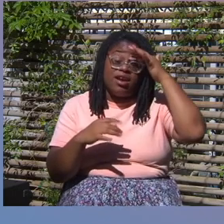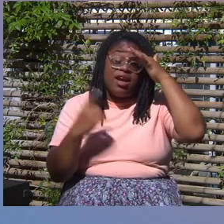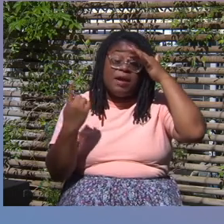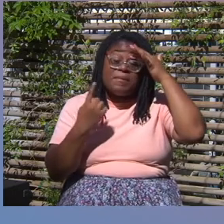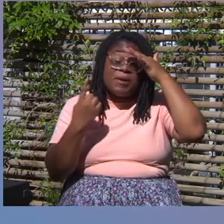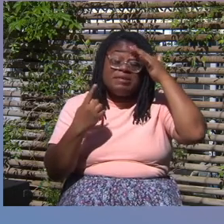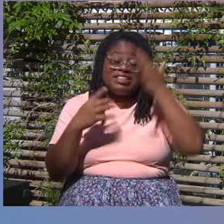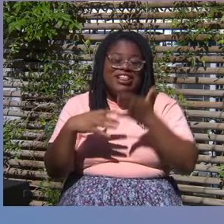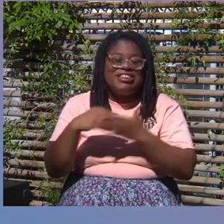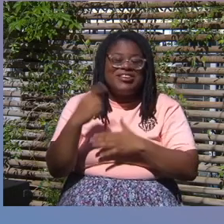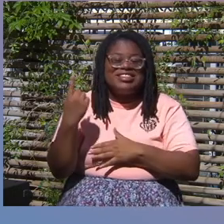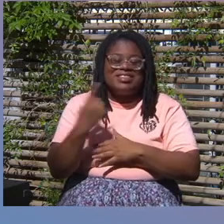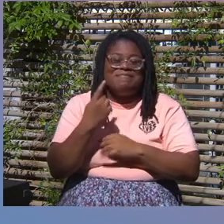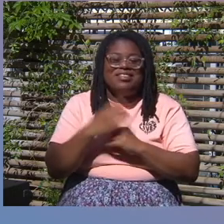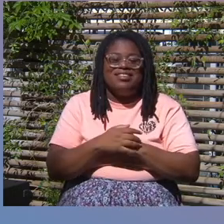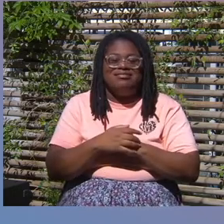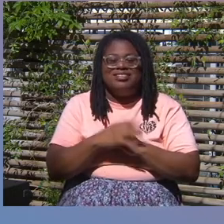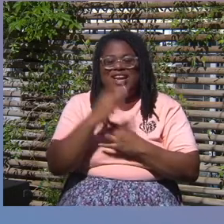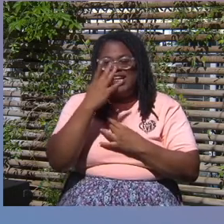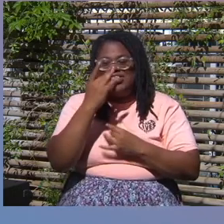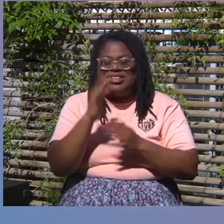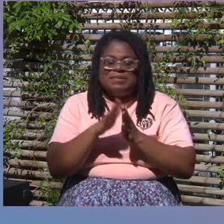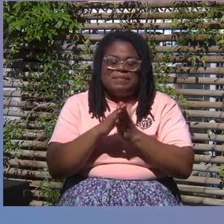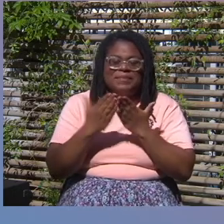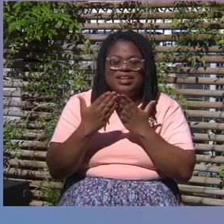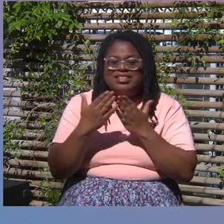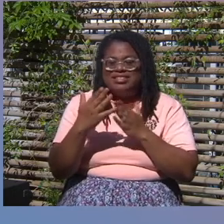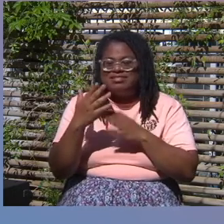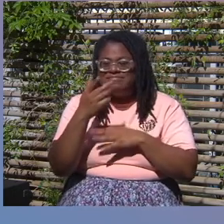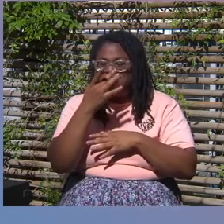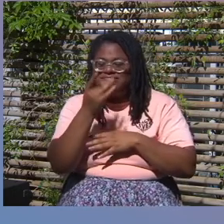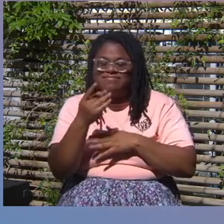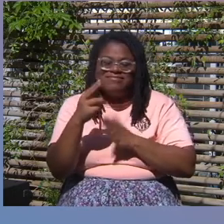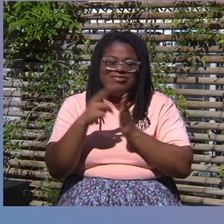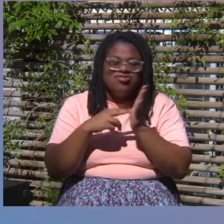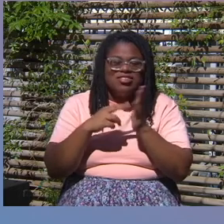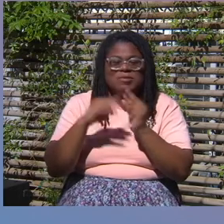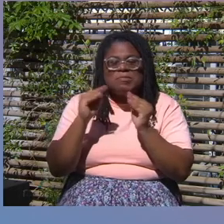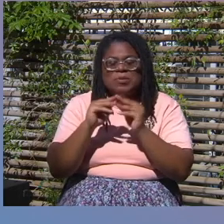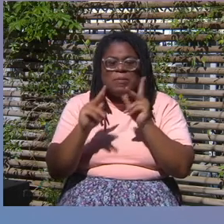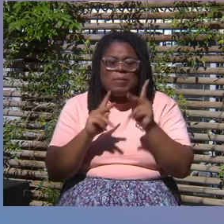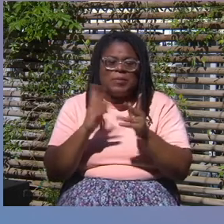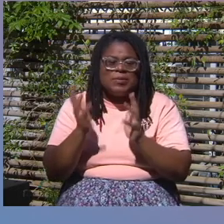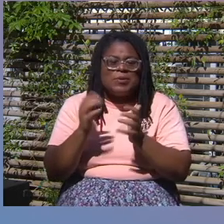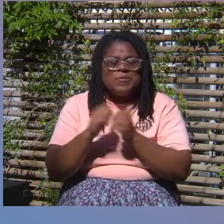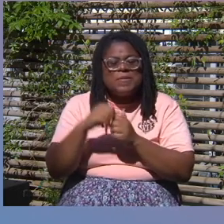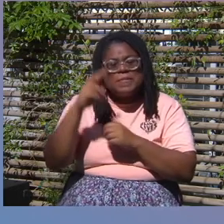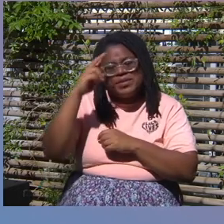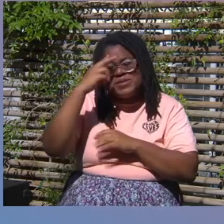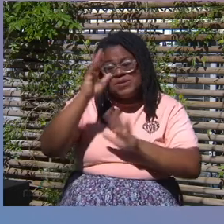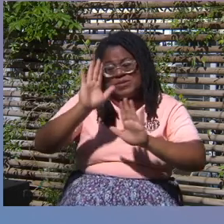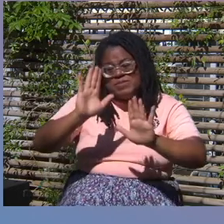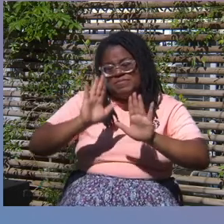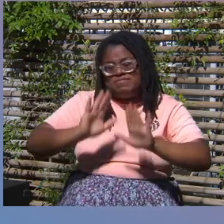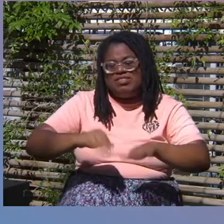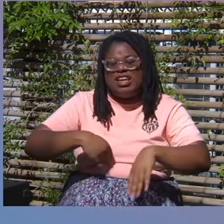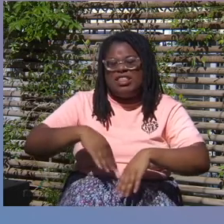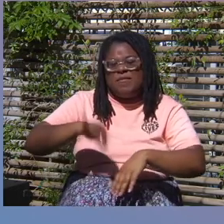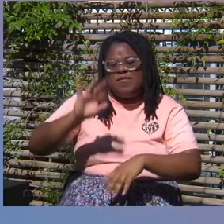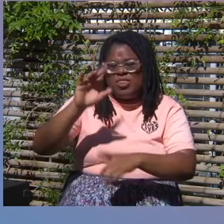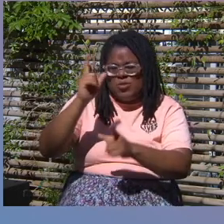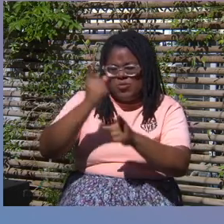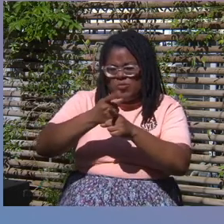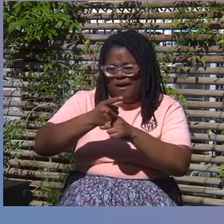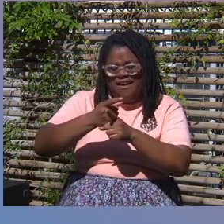always learning something. There are always interesting books to read and more people to talk to. Mexico is amazing. You just gotta find the